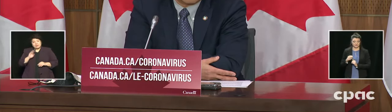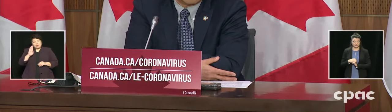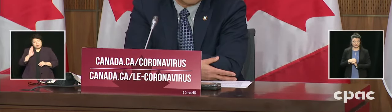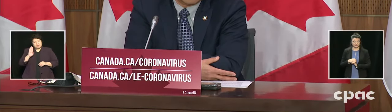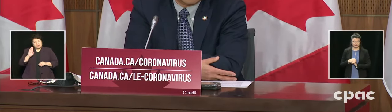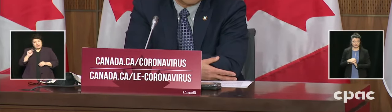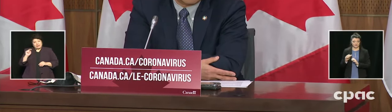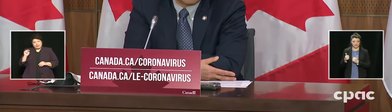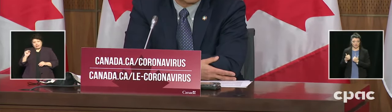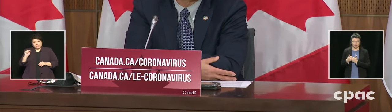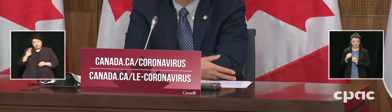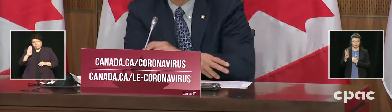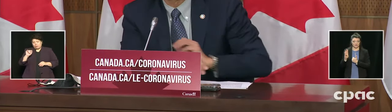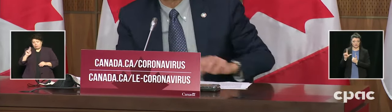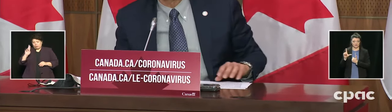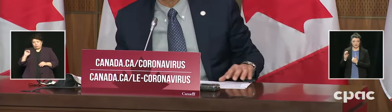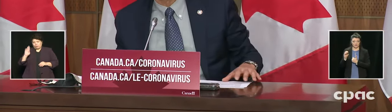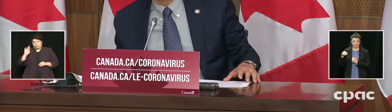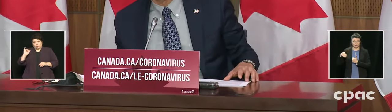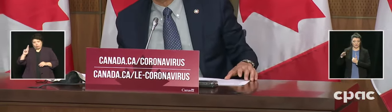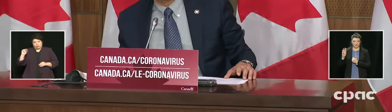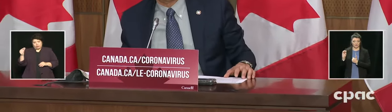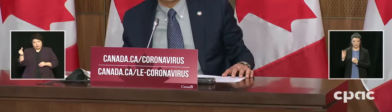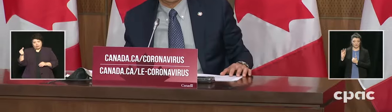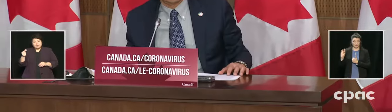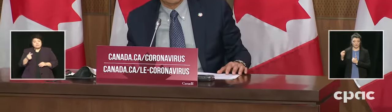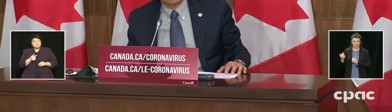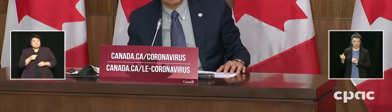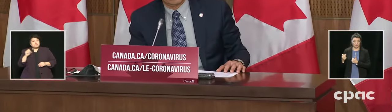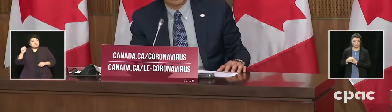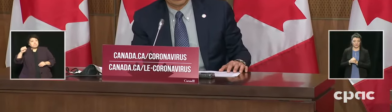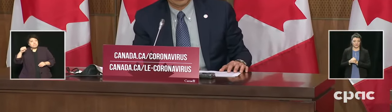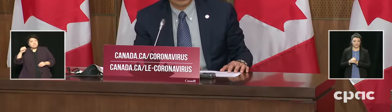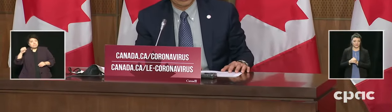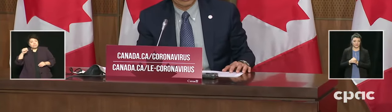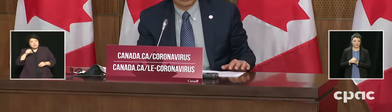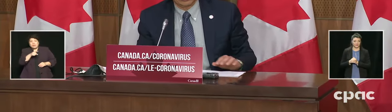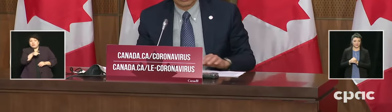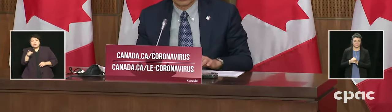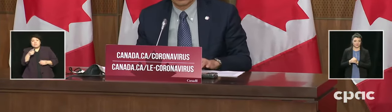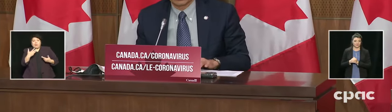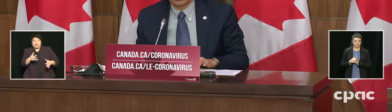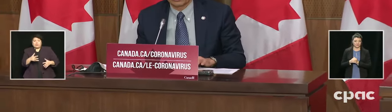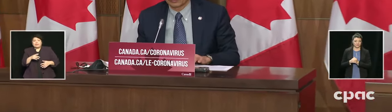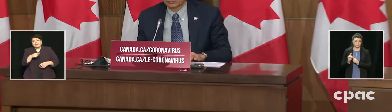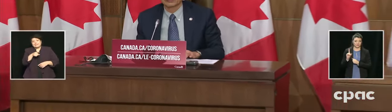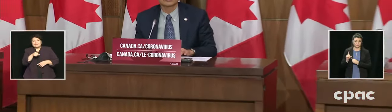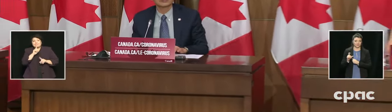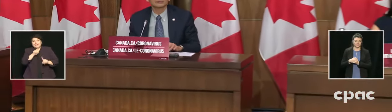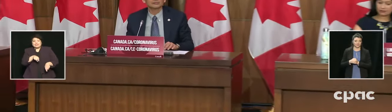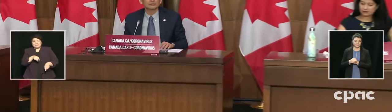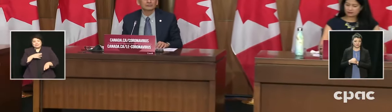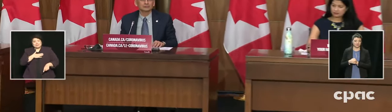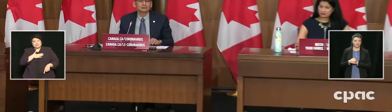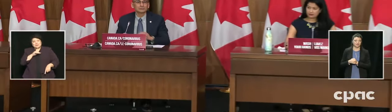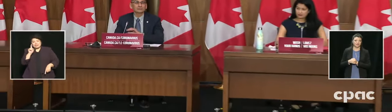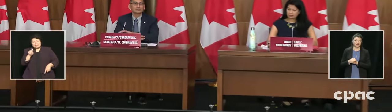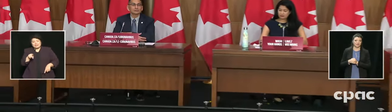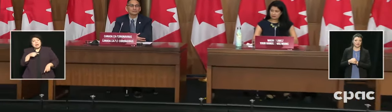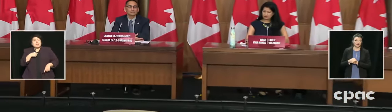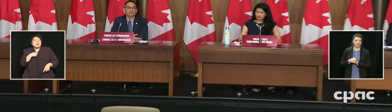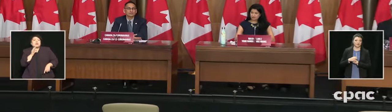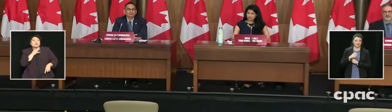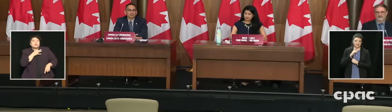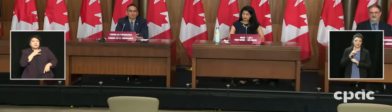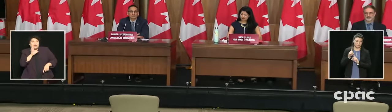Bloomberg. Please proceed. Yeah, hi there. Most of my questions have been actually answered already, but I'm just calling for a quick fact check, given the fact